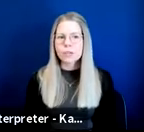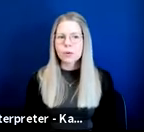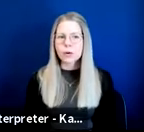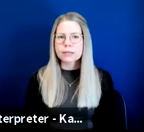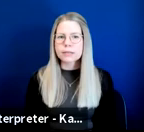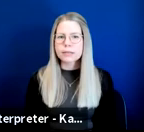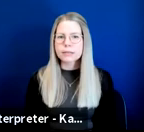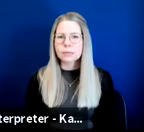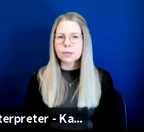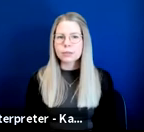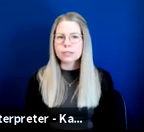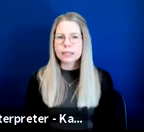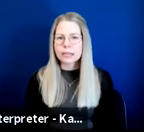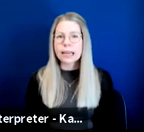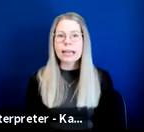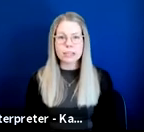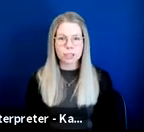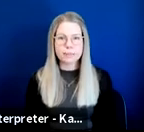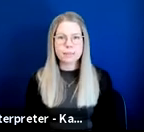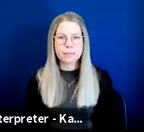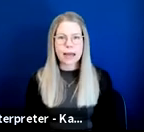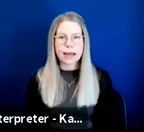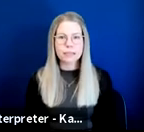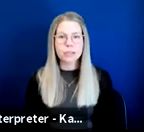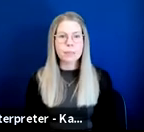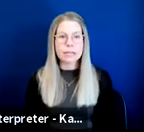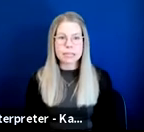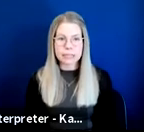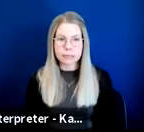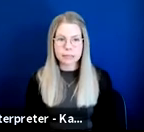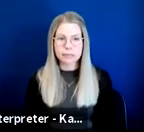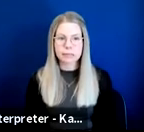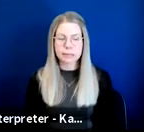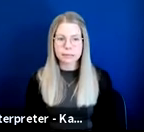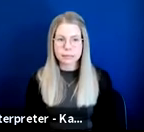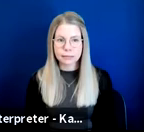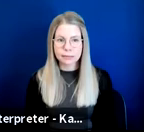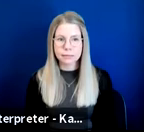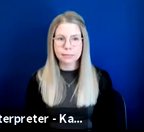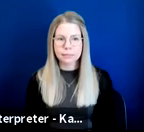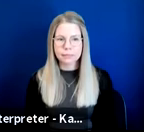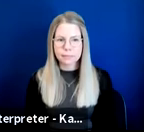And which course were you interested in? English and Japanese.